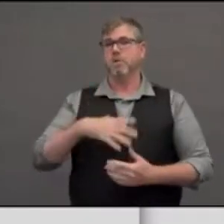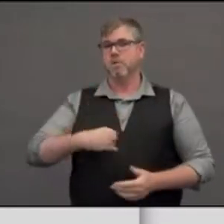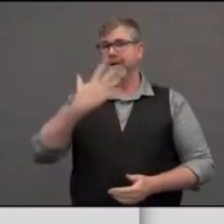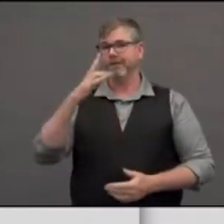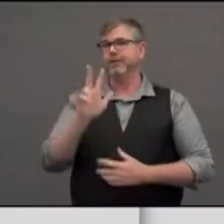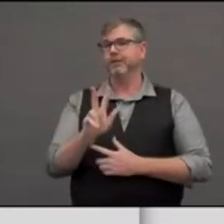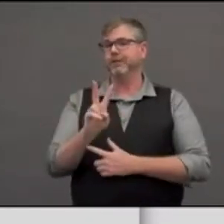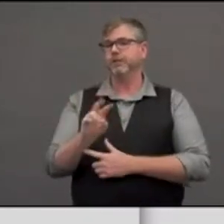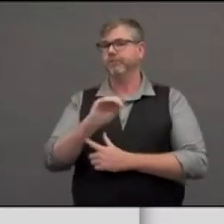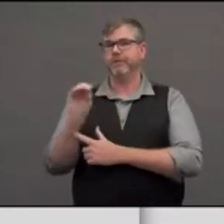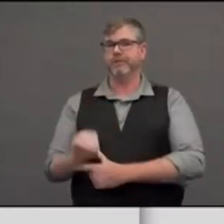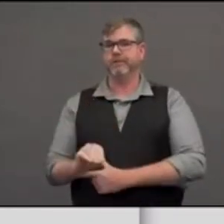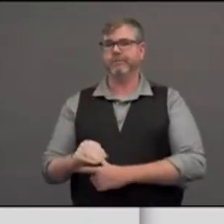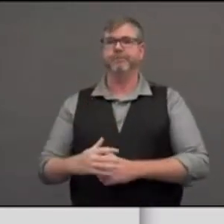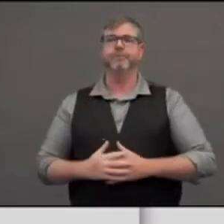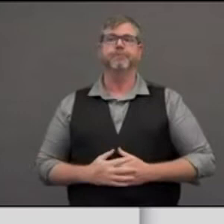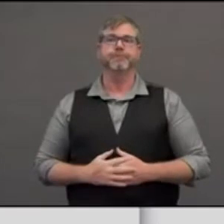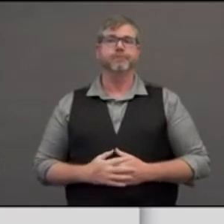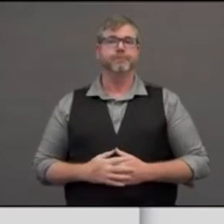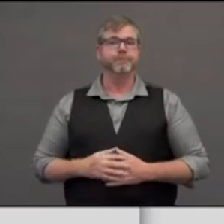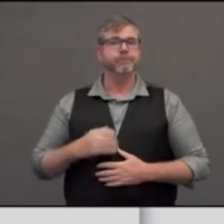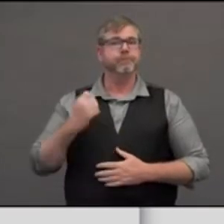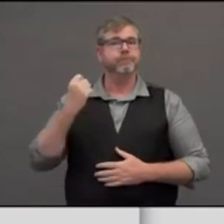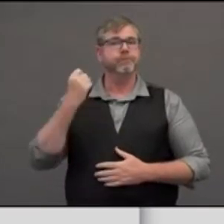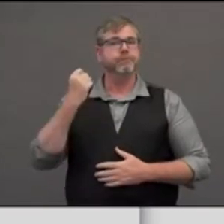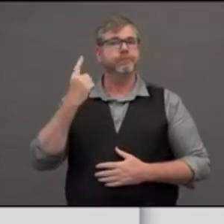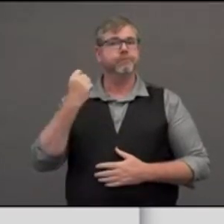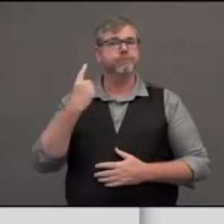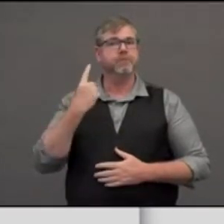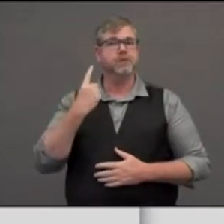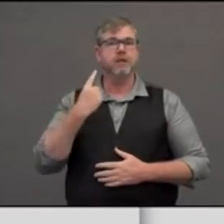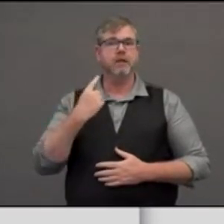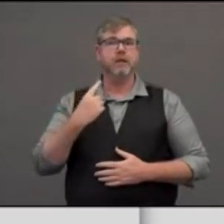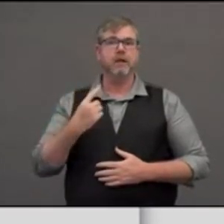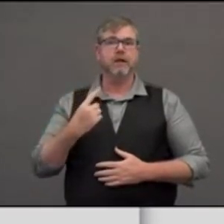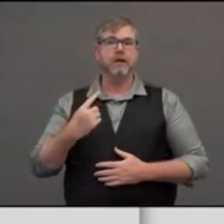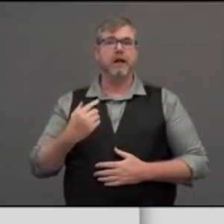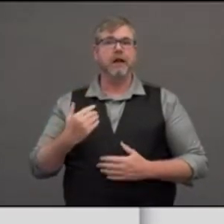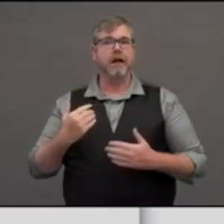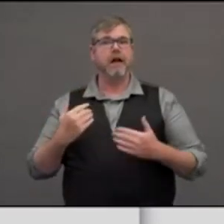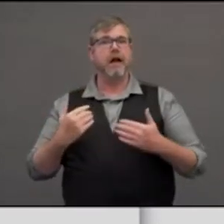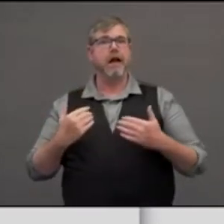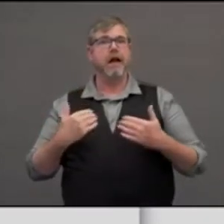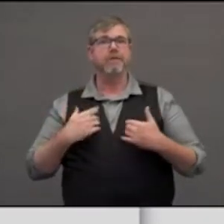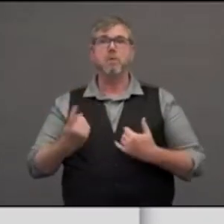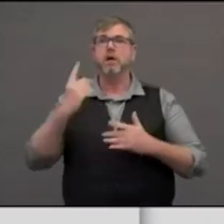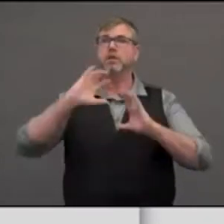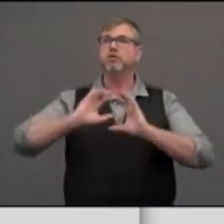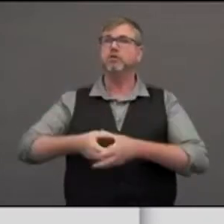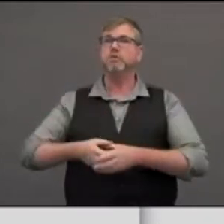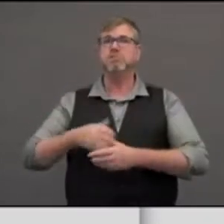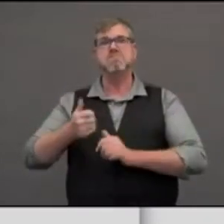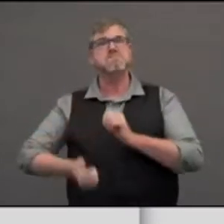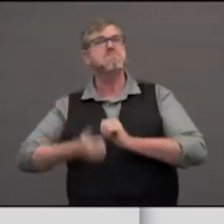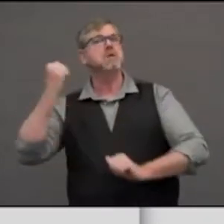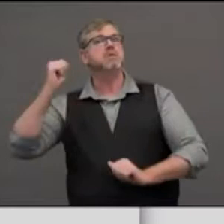not one group that makes up a majority in our community. We are a community of minorities, if you want to